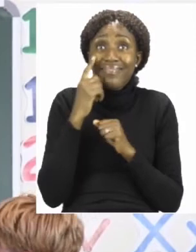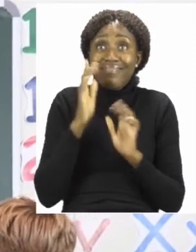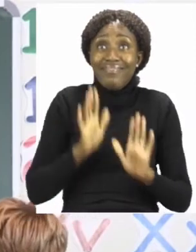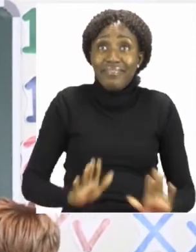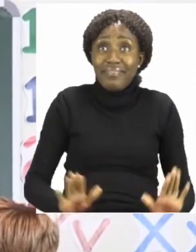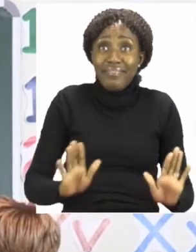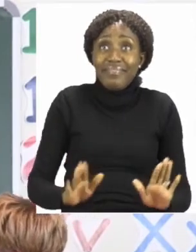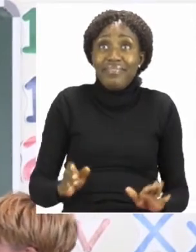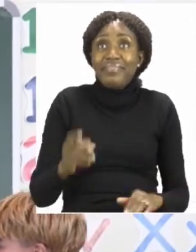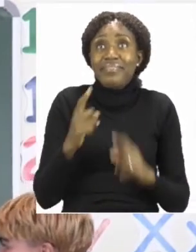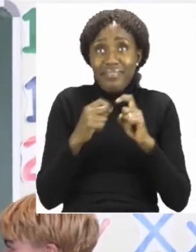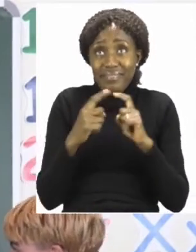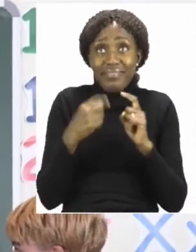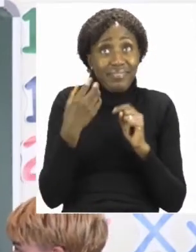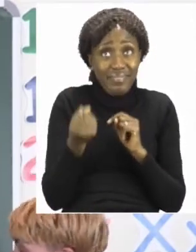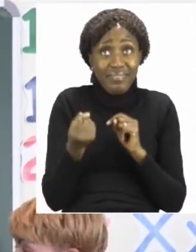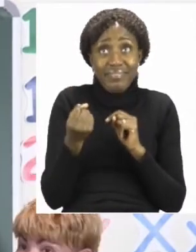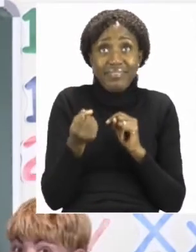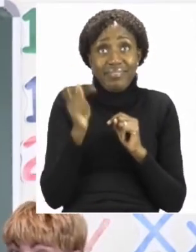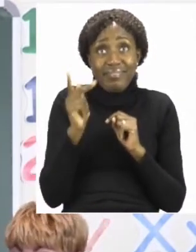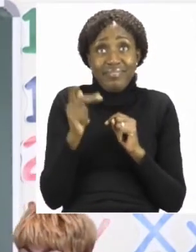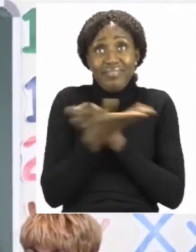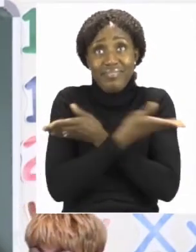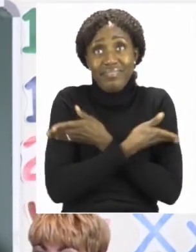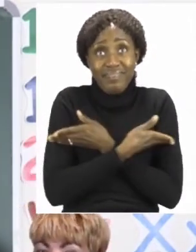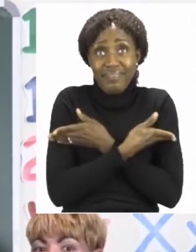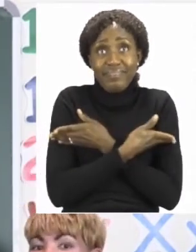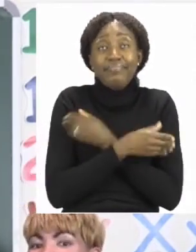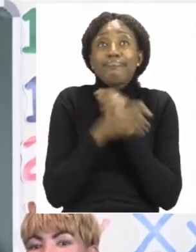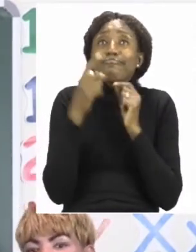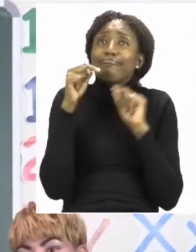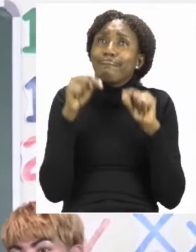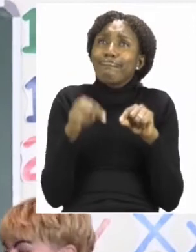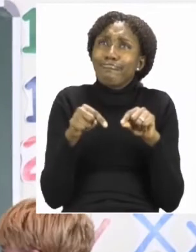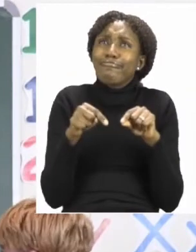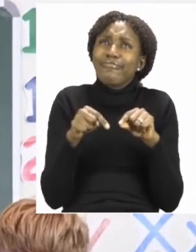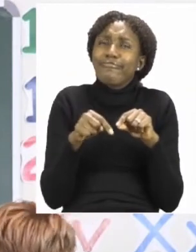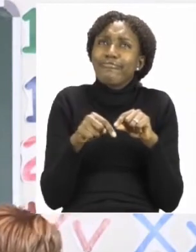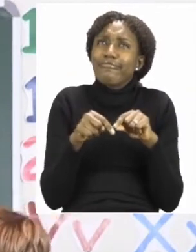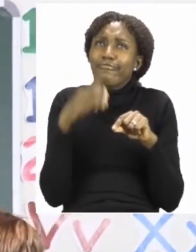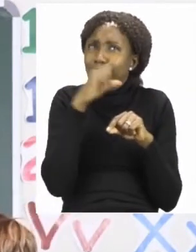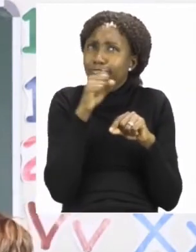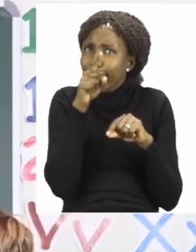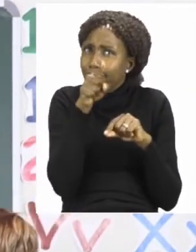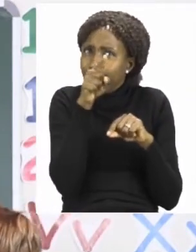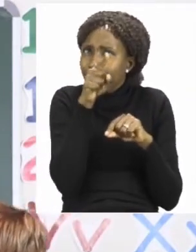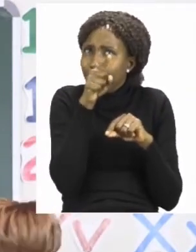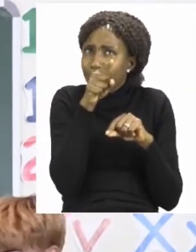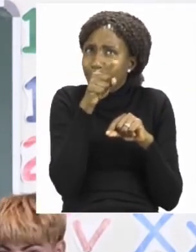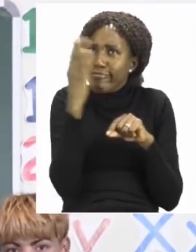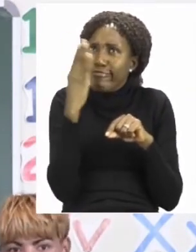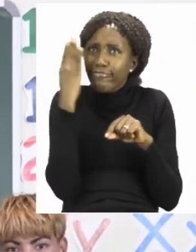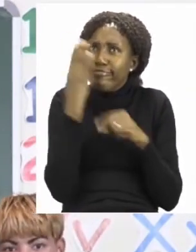which is the pink one but now we are still missing a piece of the blue